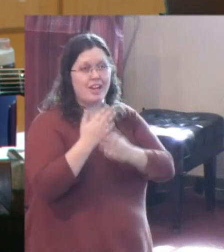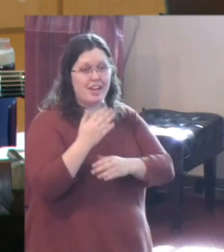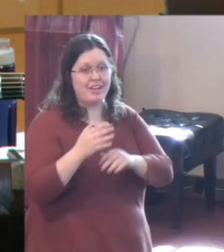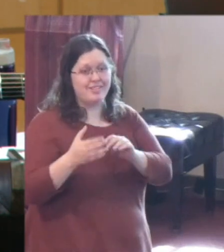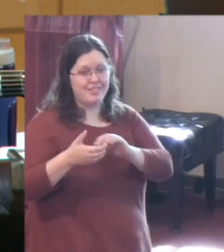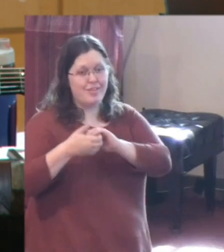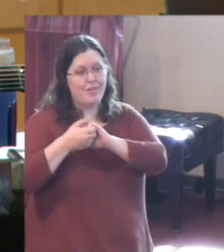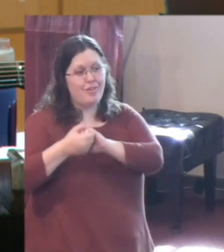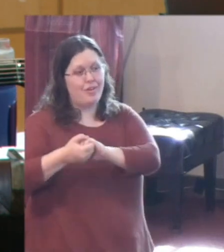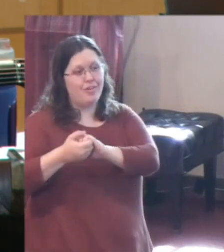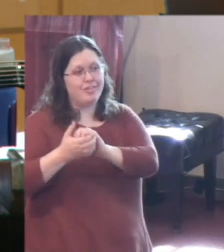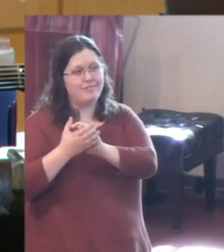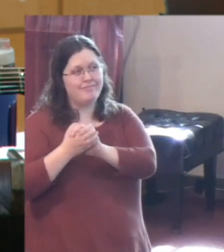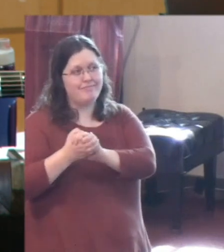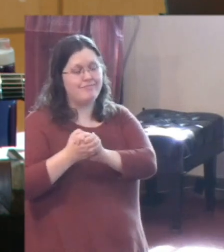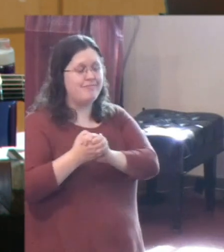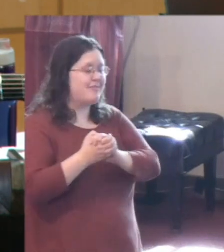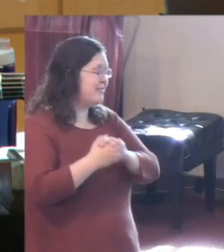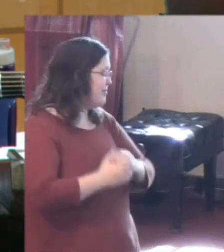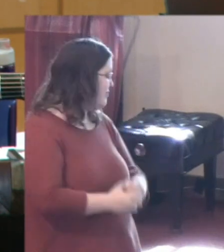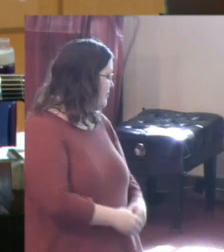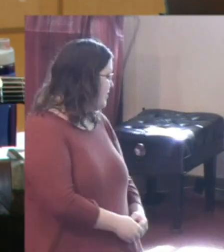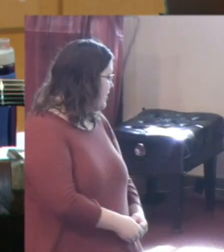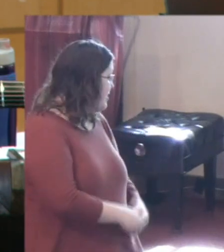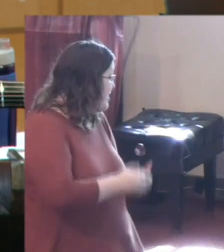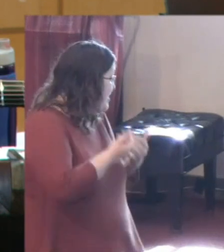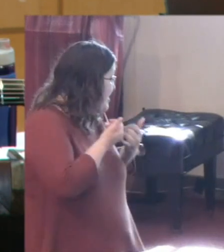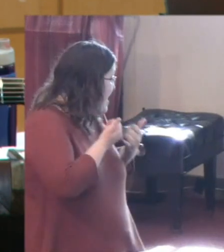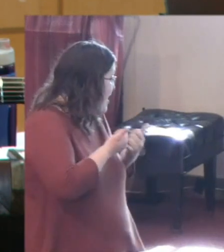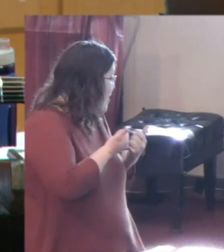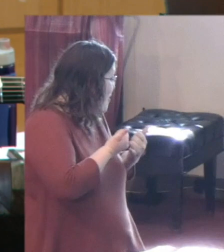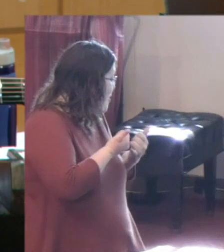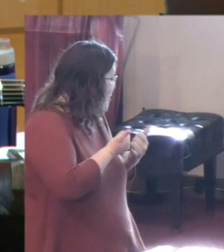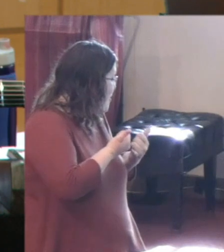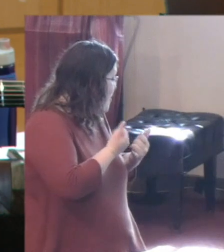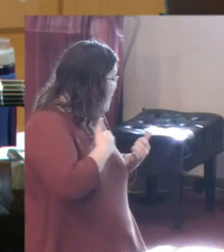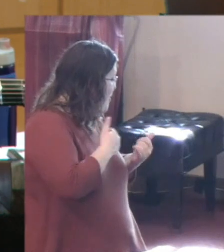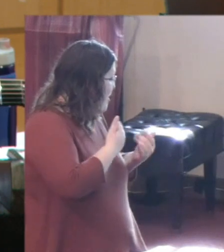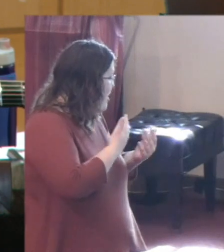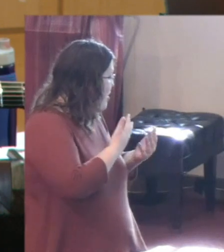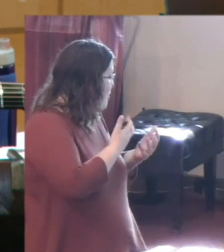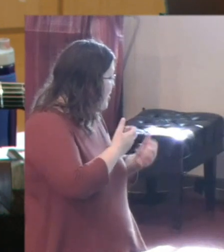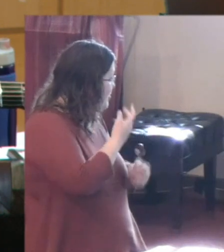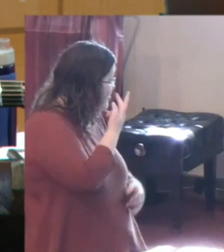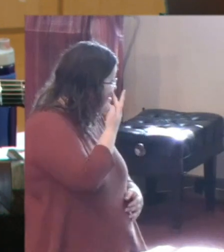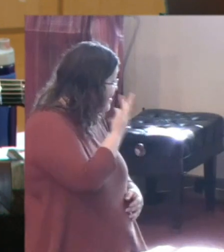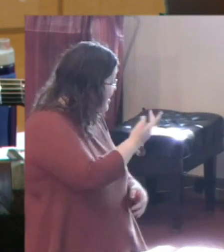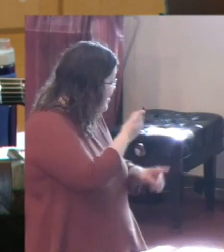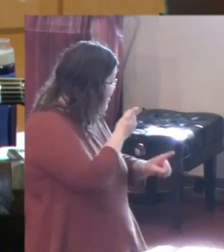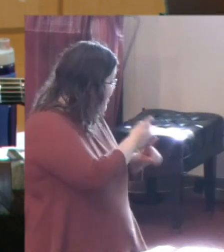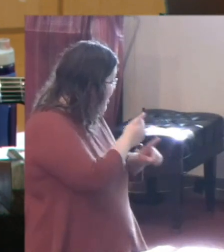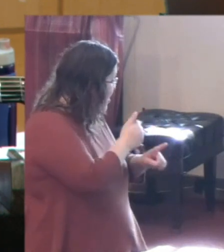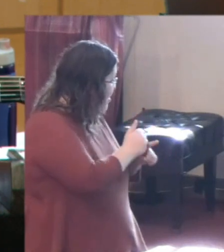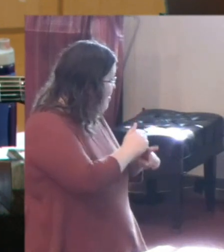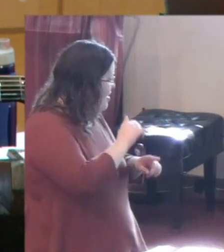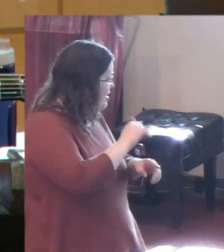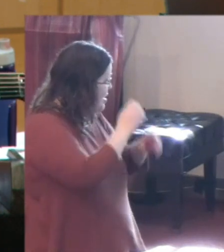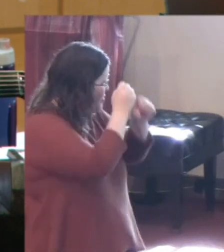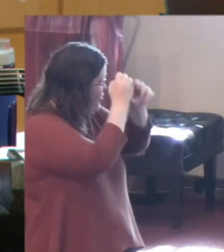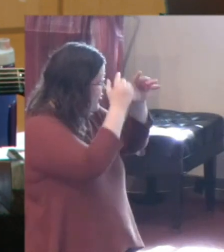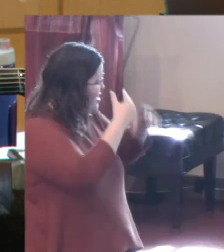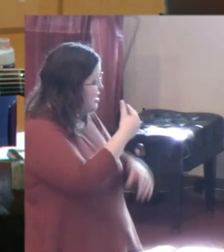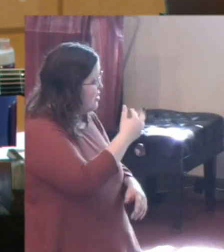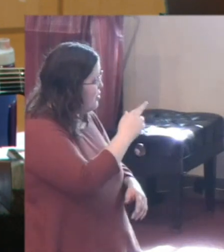mine. Okay. Now, I want you to see yourself as you see